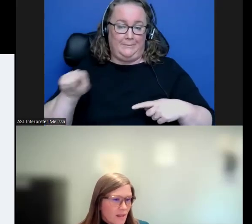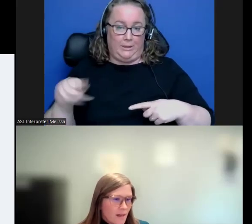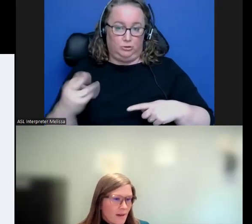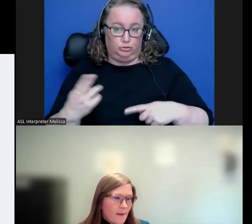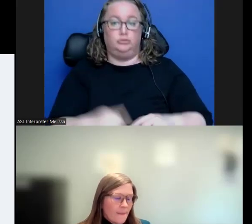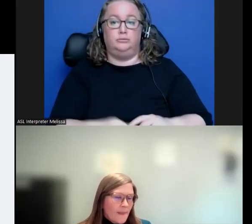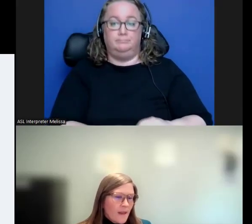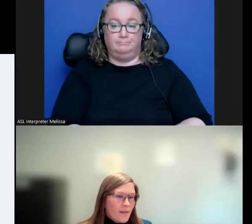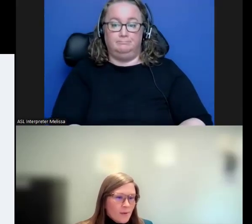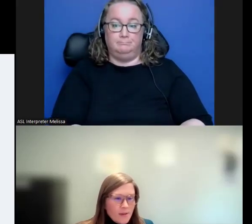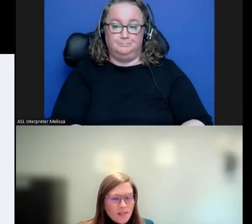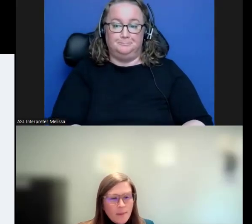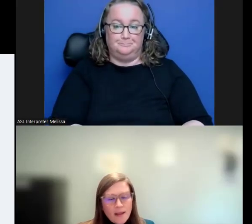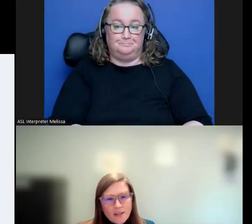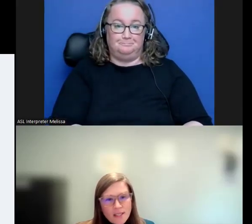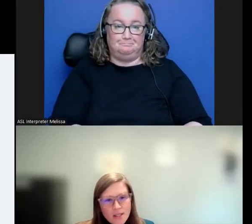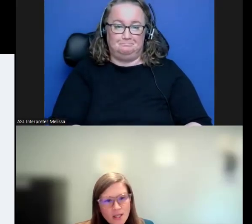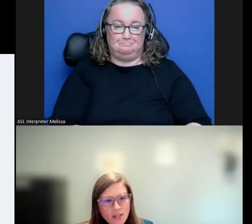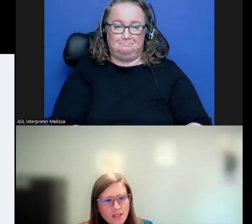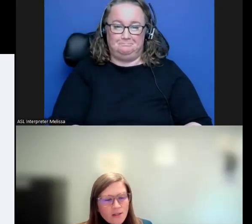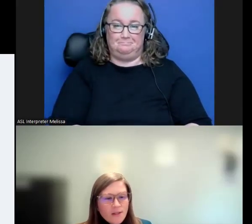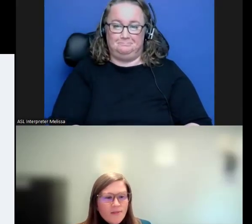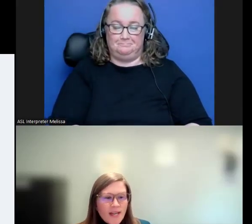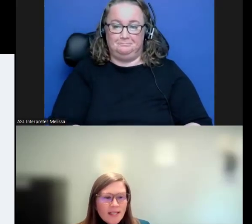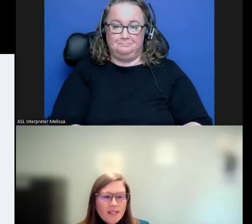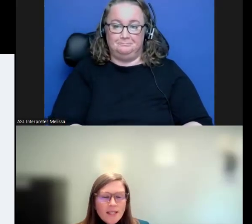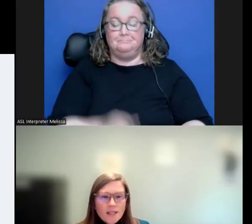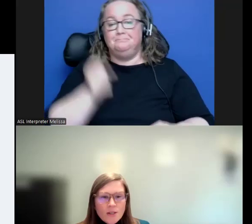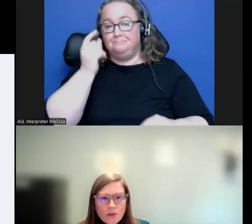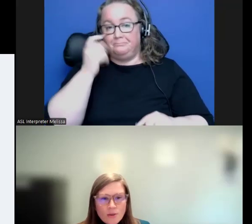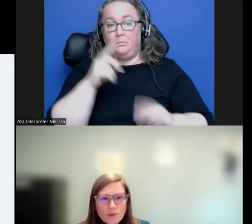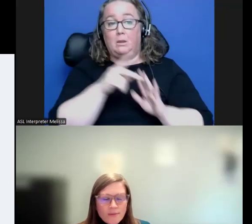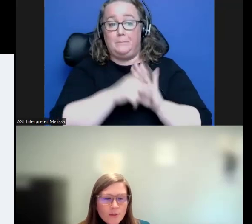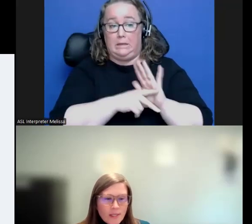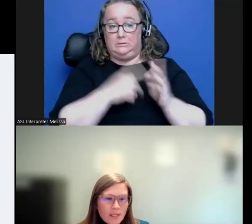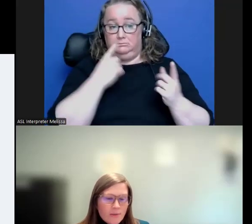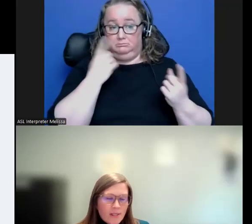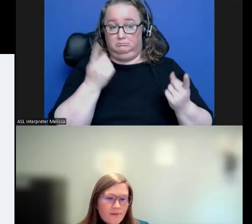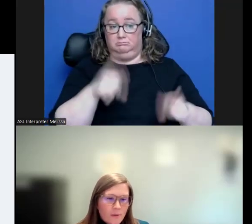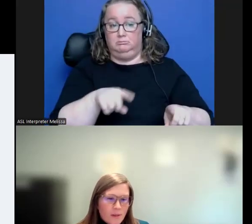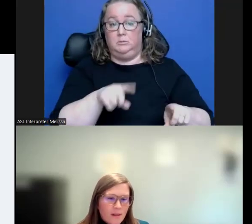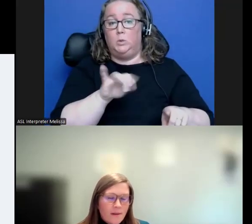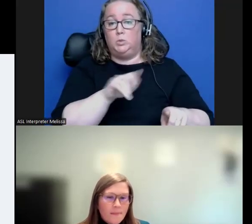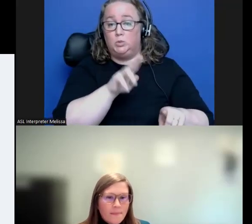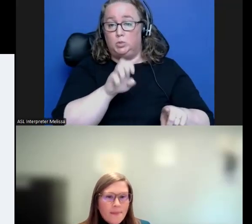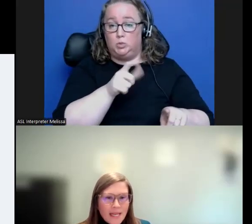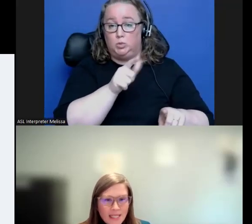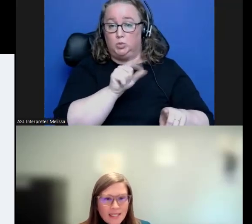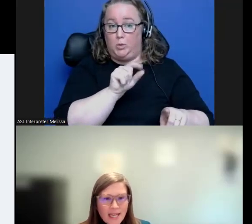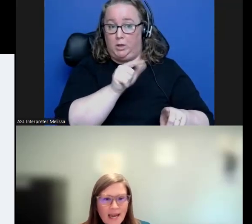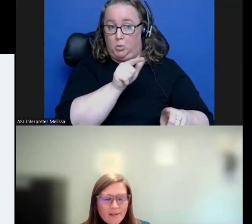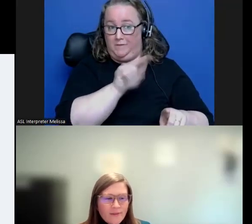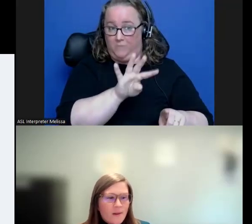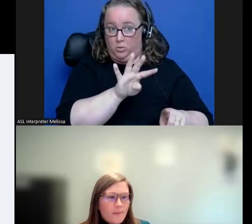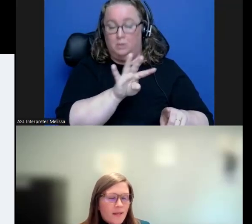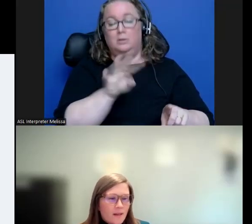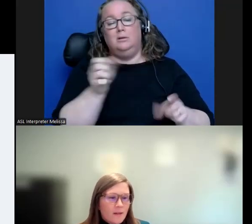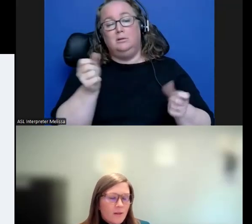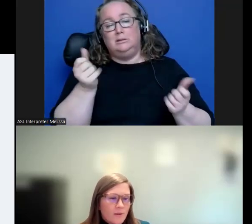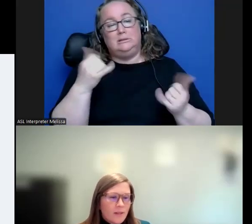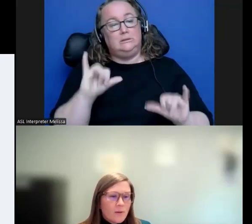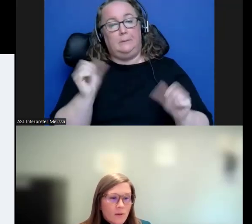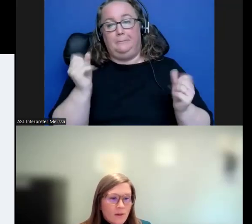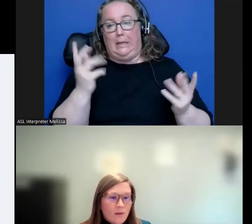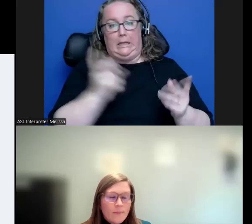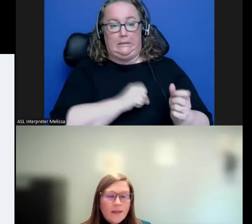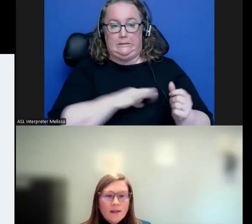regulations. Though these policy changes took effect in June of 2024, many staff appear